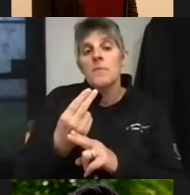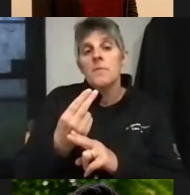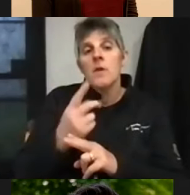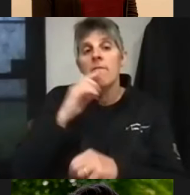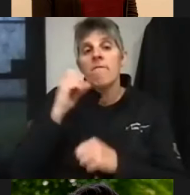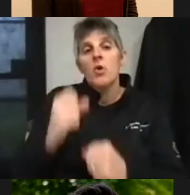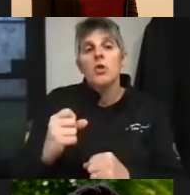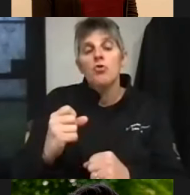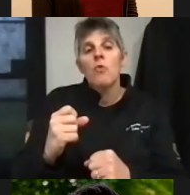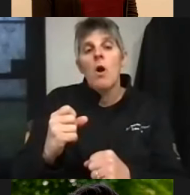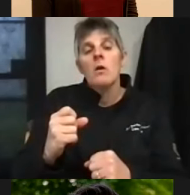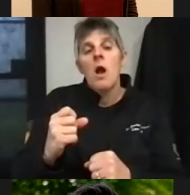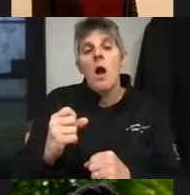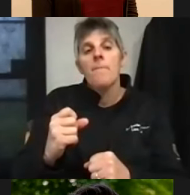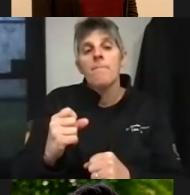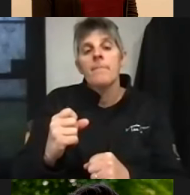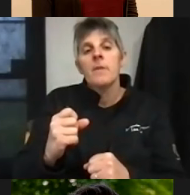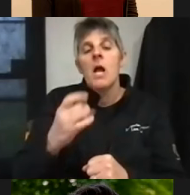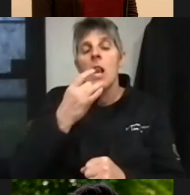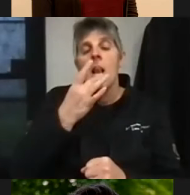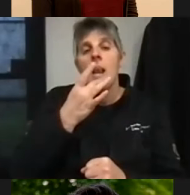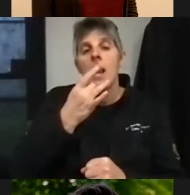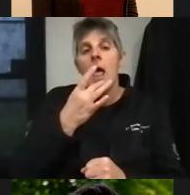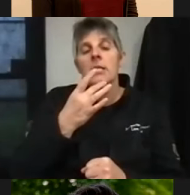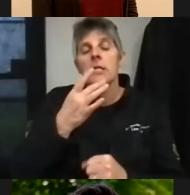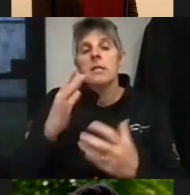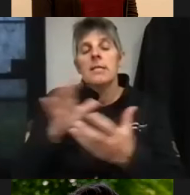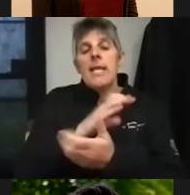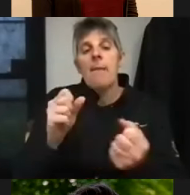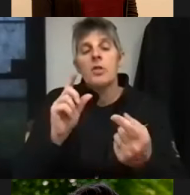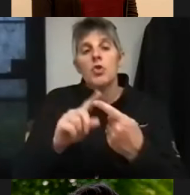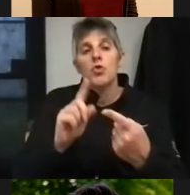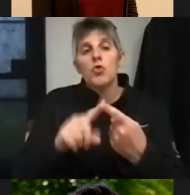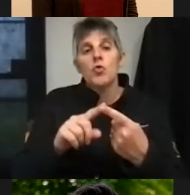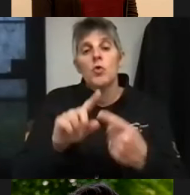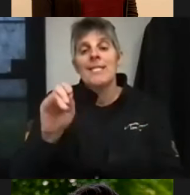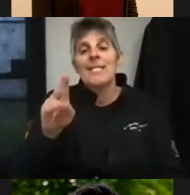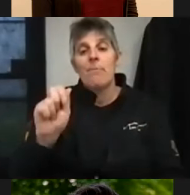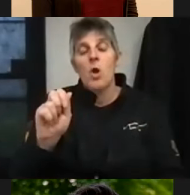strong, intense light damage to